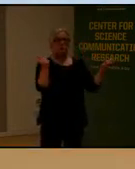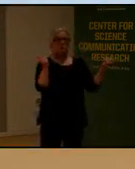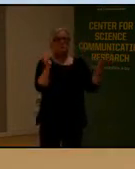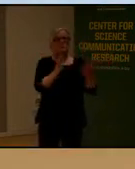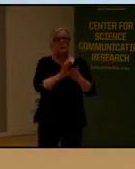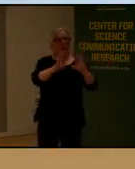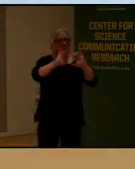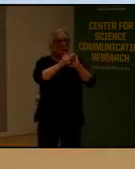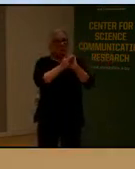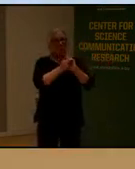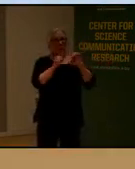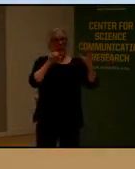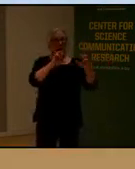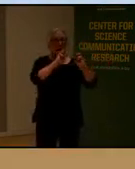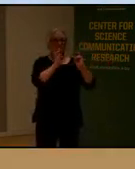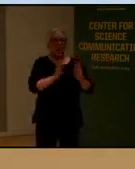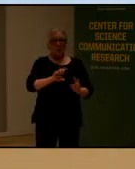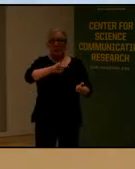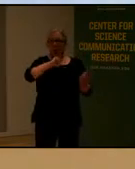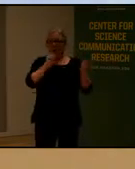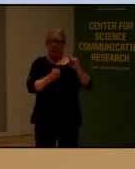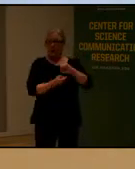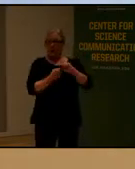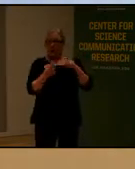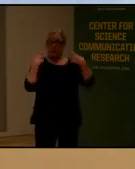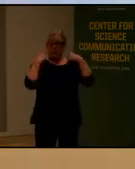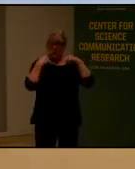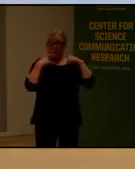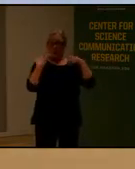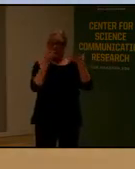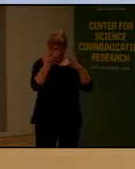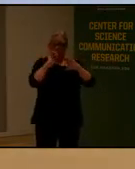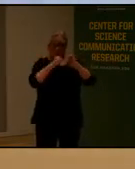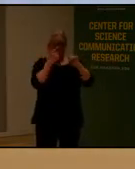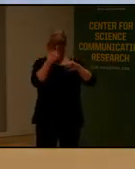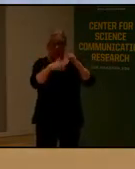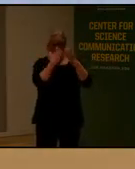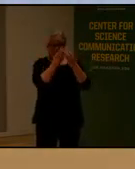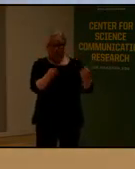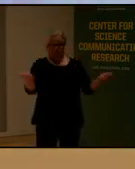at how climate change affects what you already care about and work on.